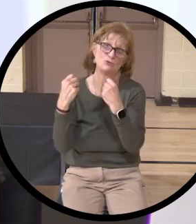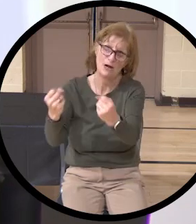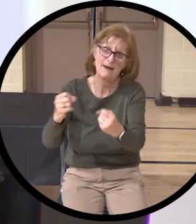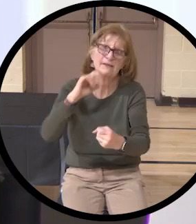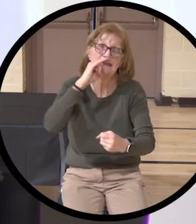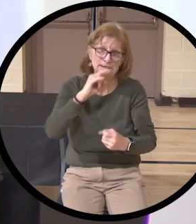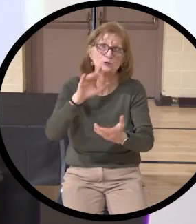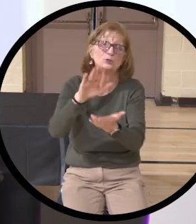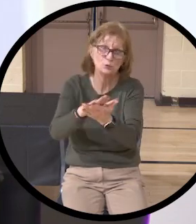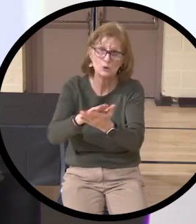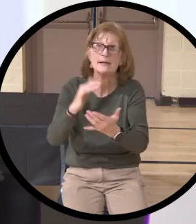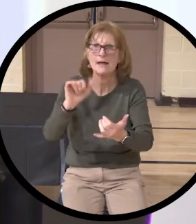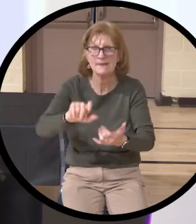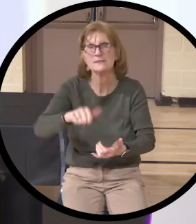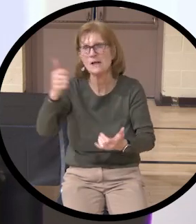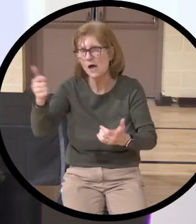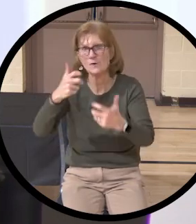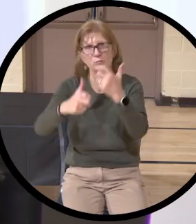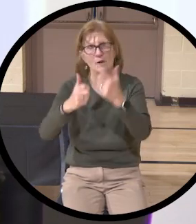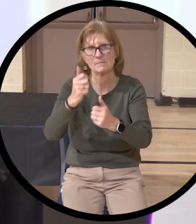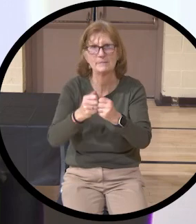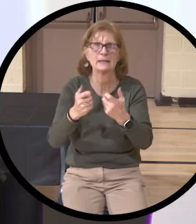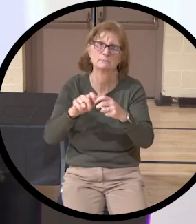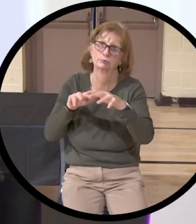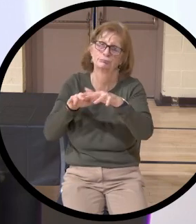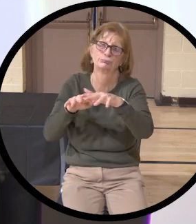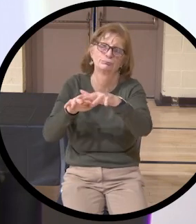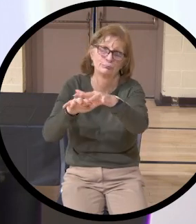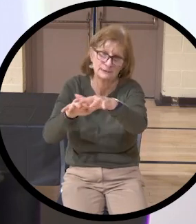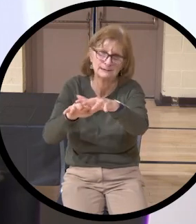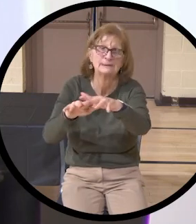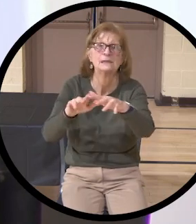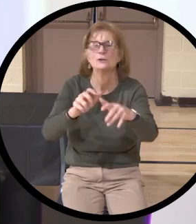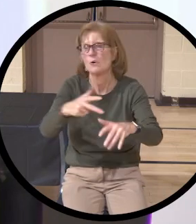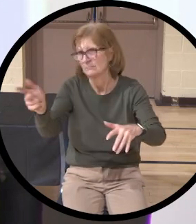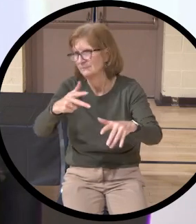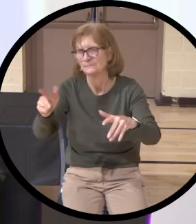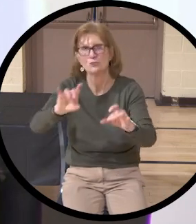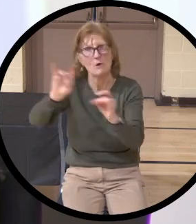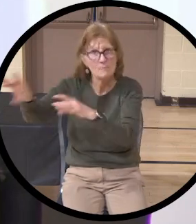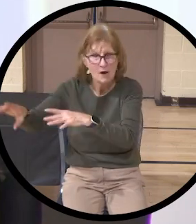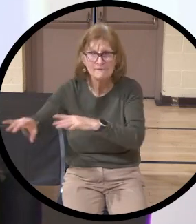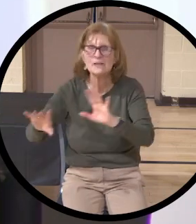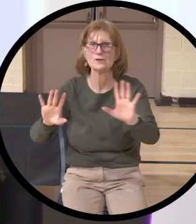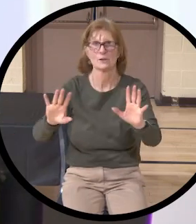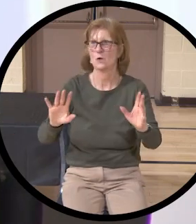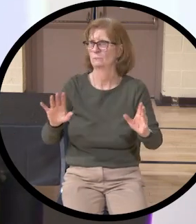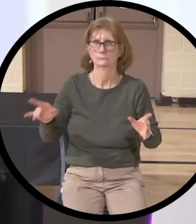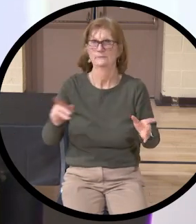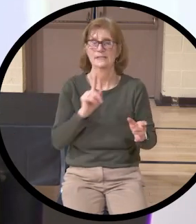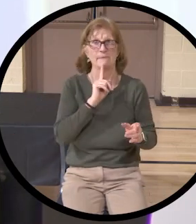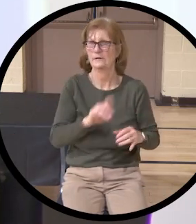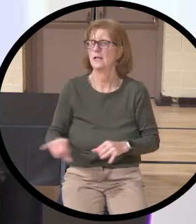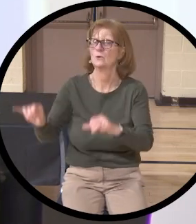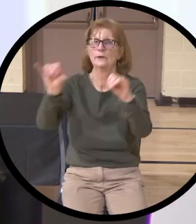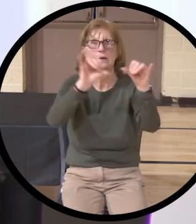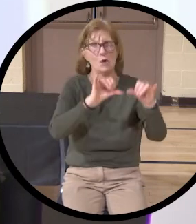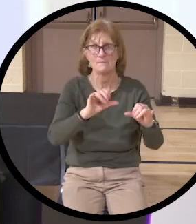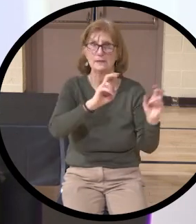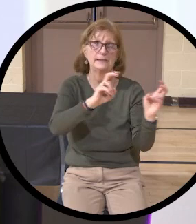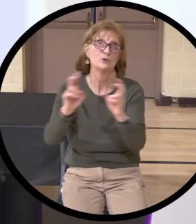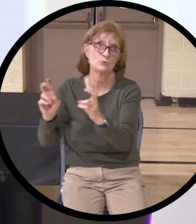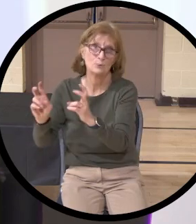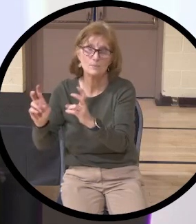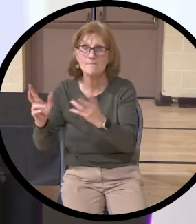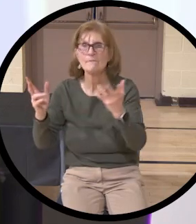their kids to school or walk their kids to school, that over time we can see an improvement, because this is a very common problem.